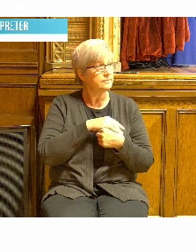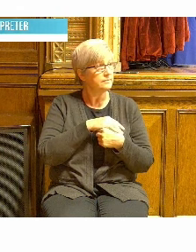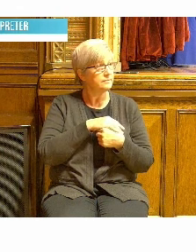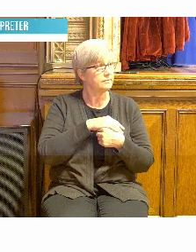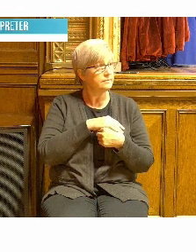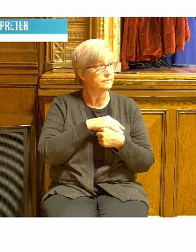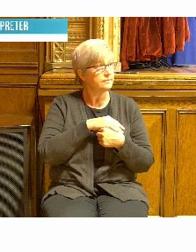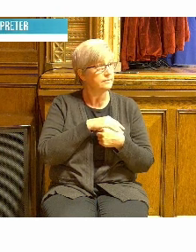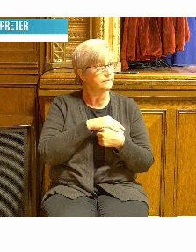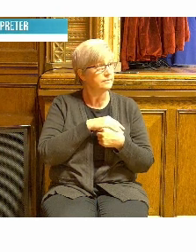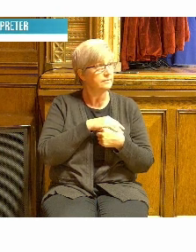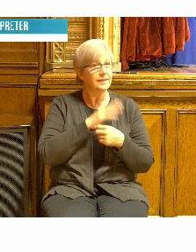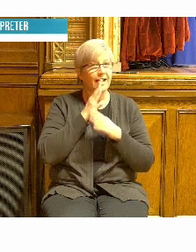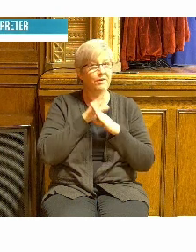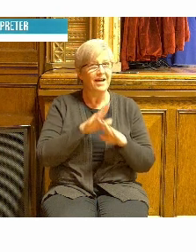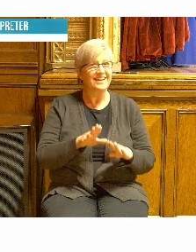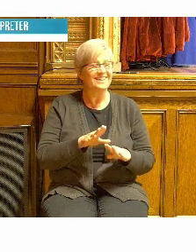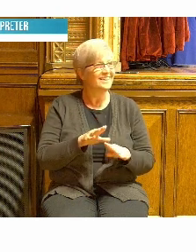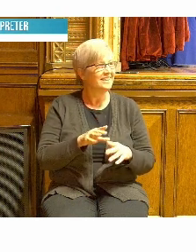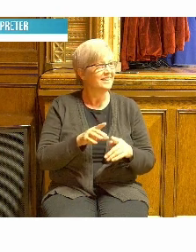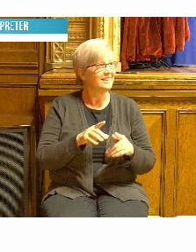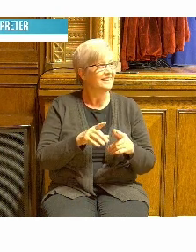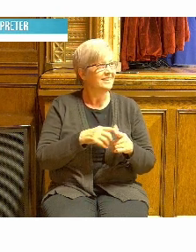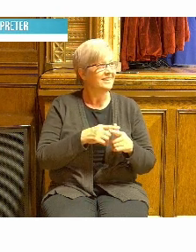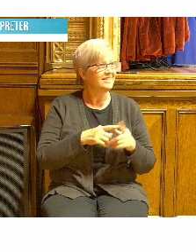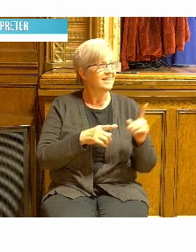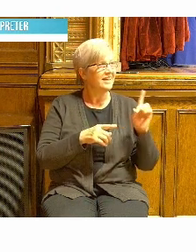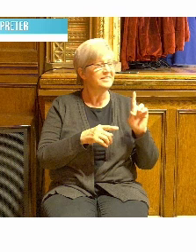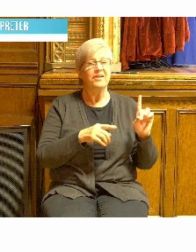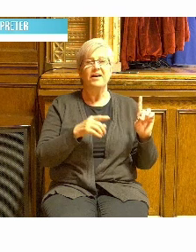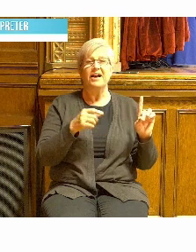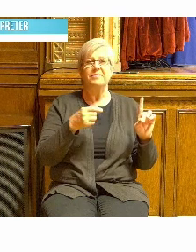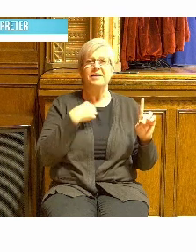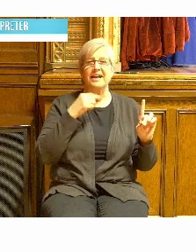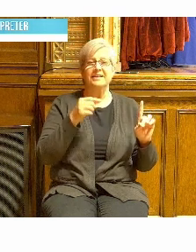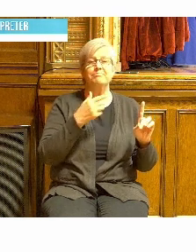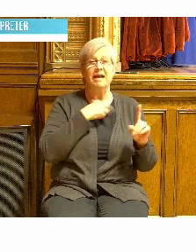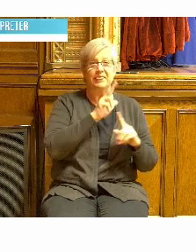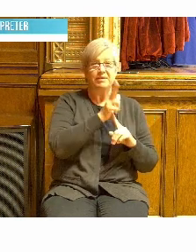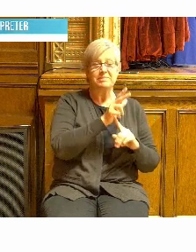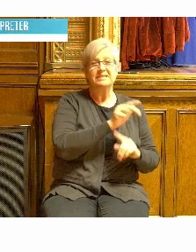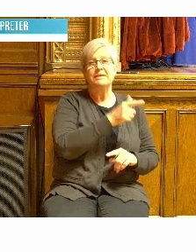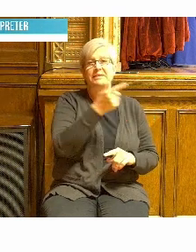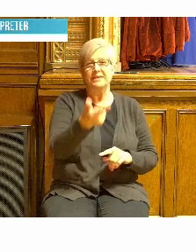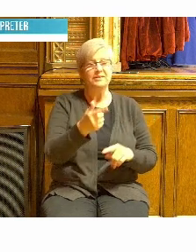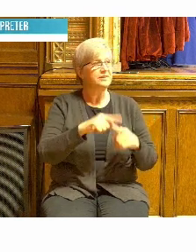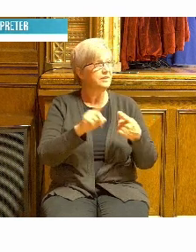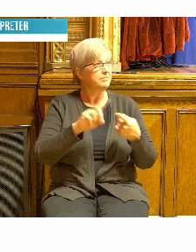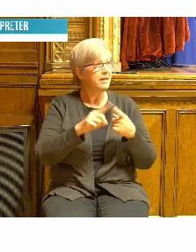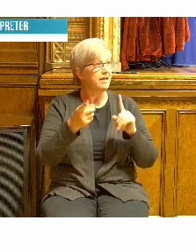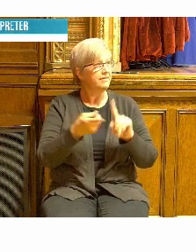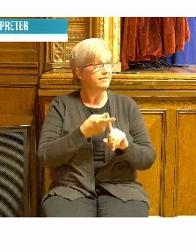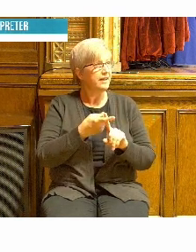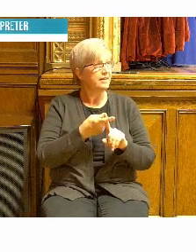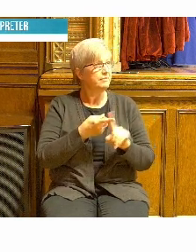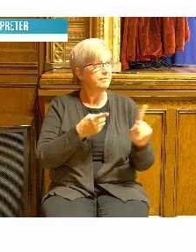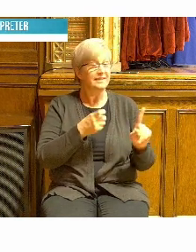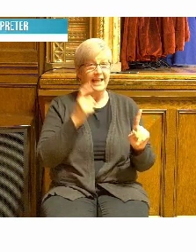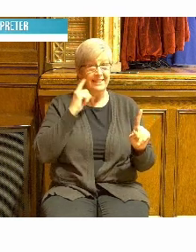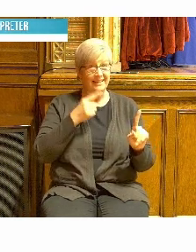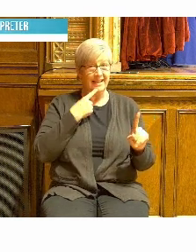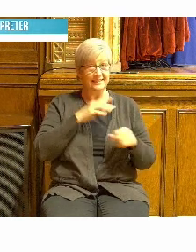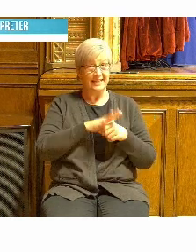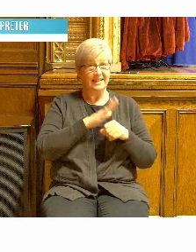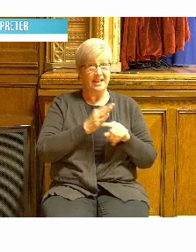My God, it got quiet. I'm not here to hold a war. I'm finna turn my 3 minutes over to a friend of mine, because I believe I said